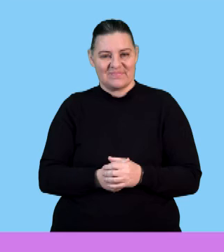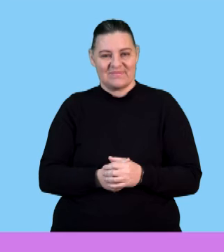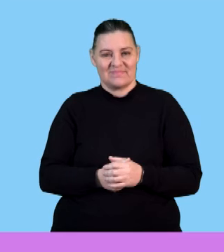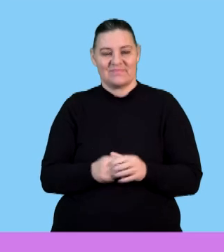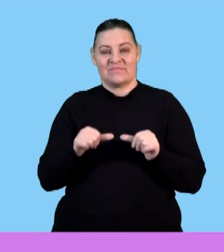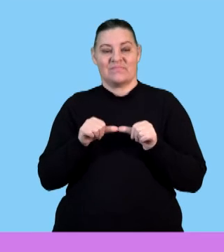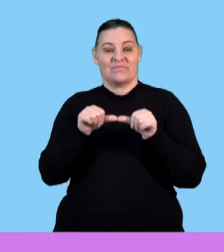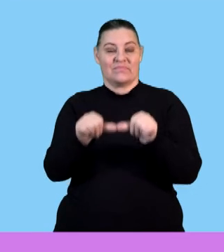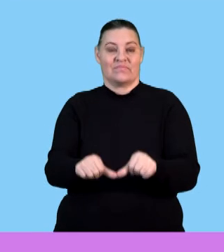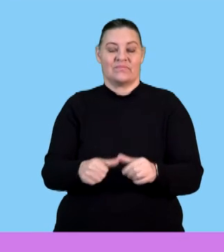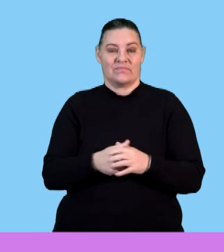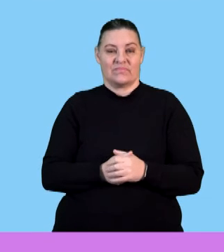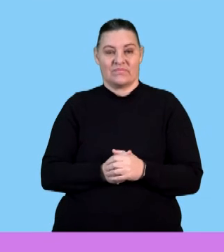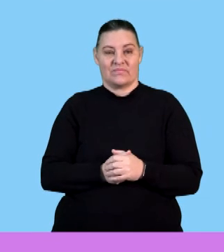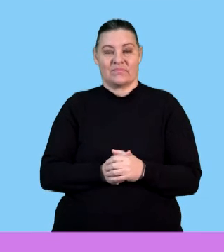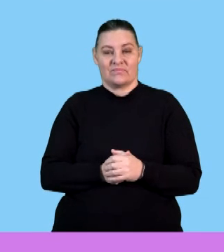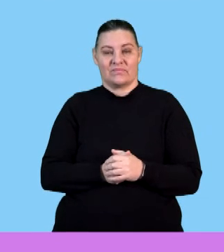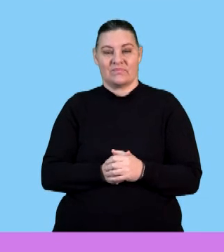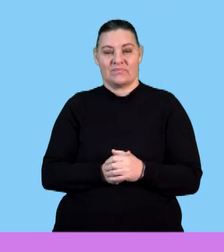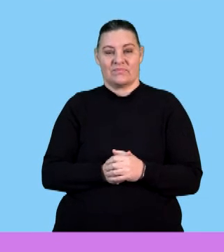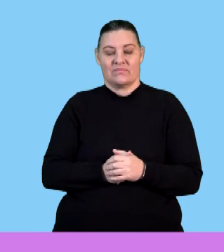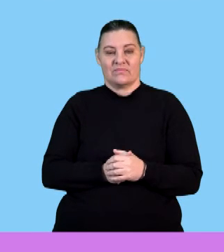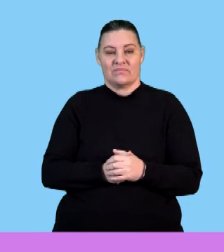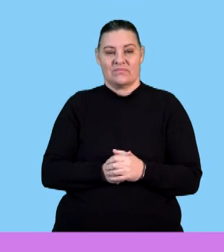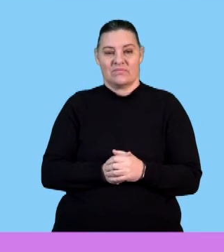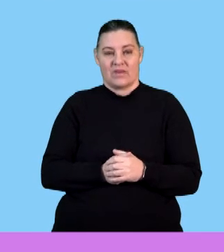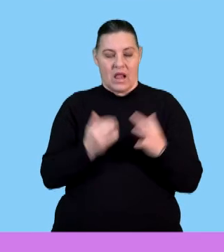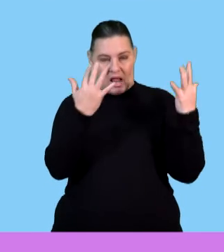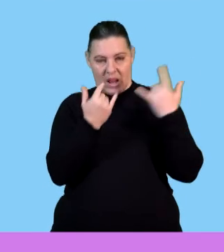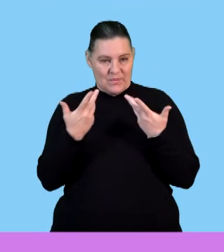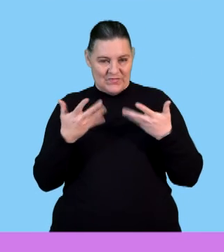on. Ooh,